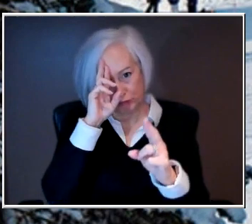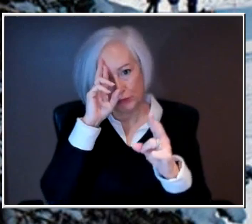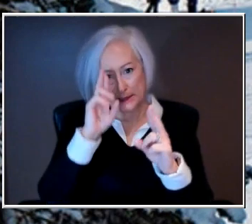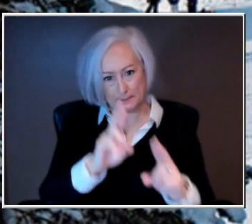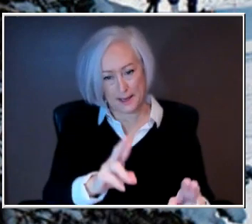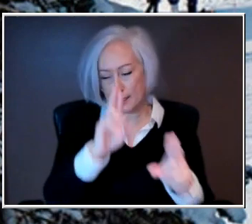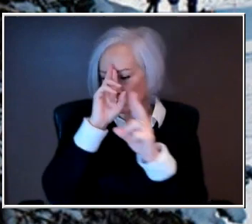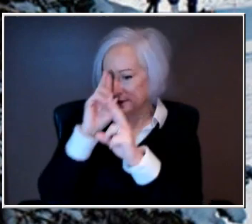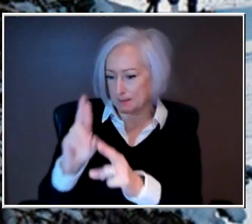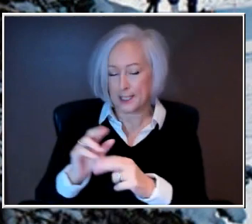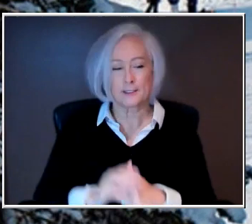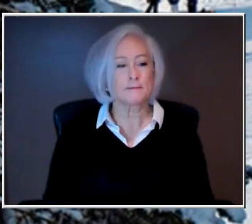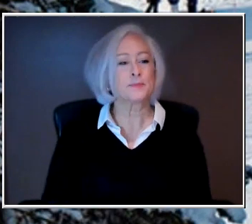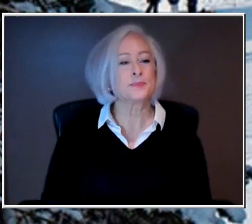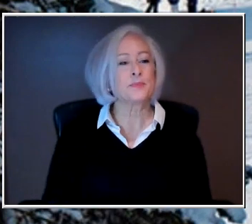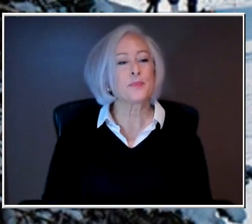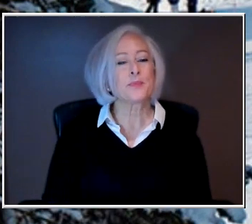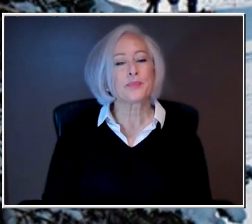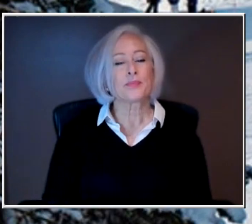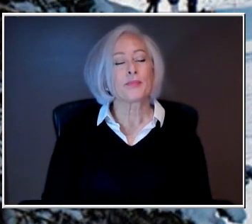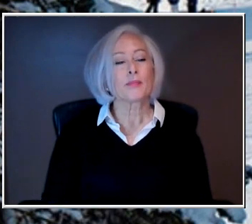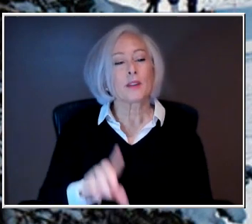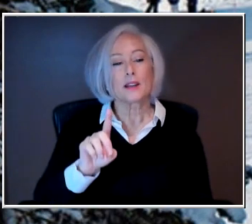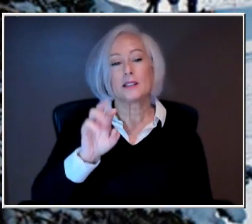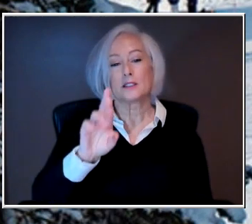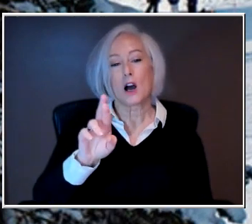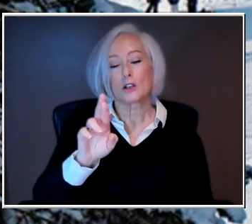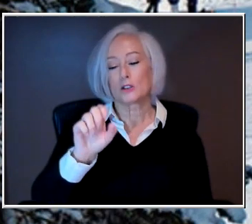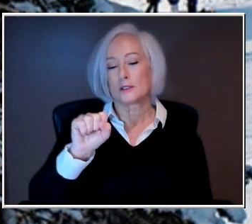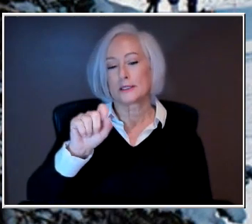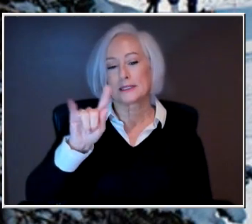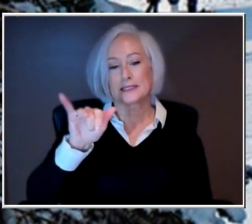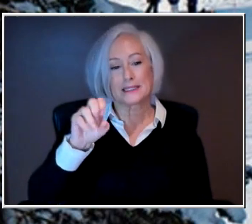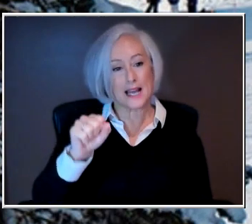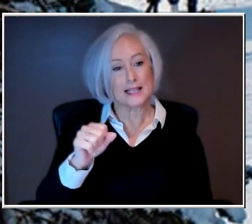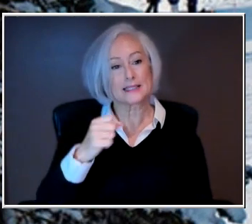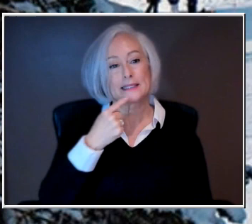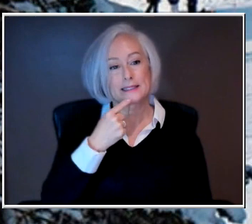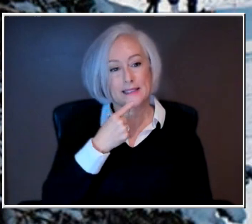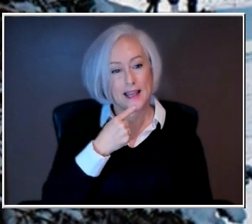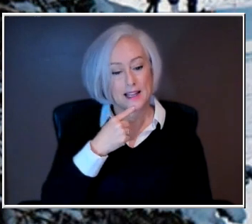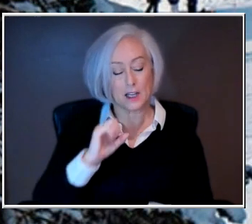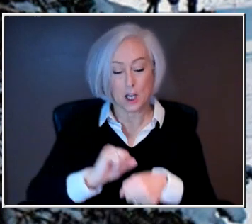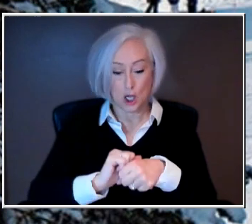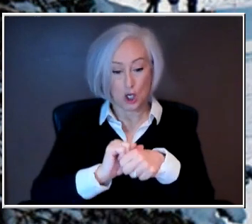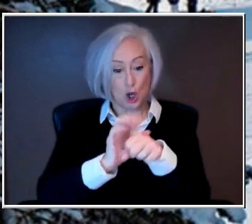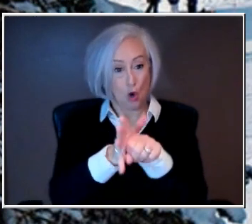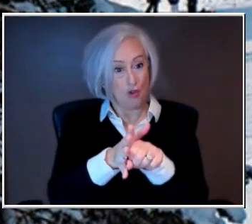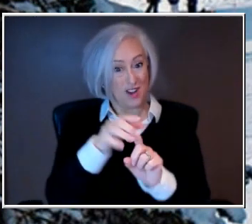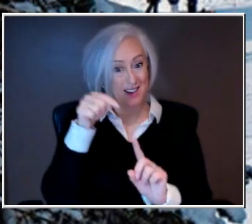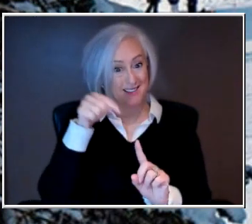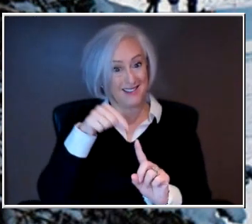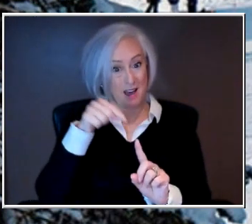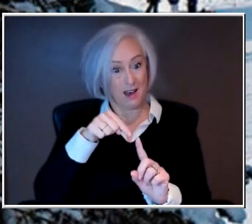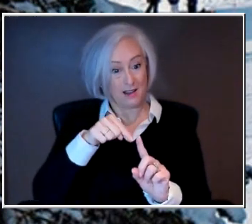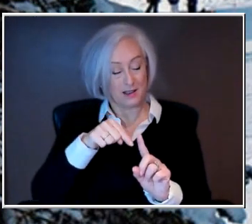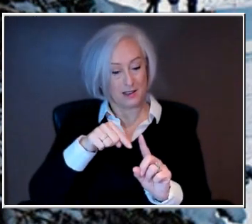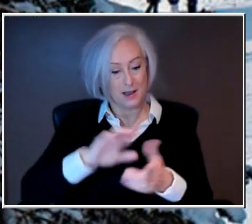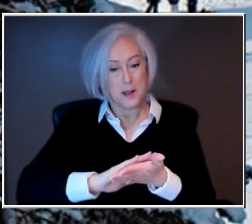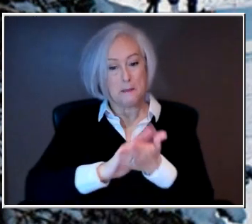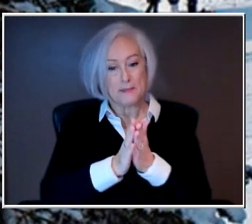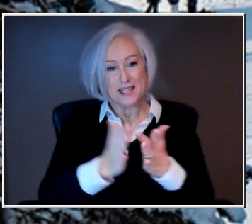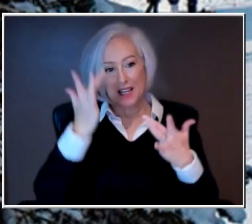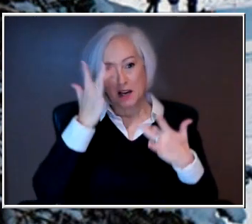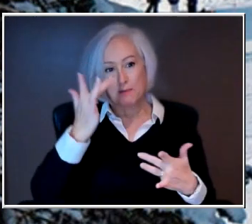that is. You've heard Dr. Stites say, and we've said that COVID now has really become a disease of those that are most